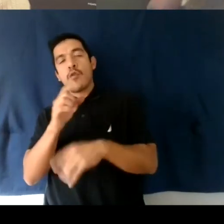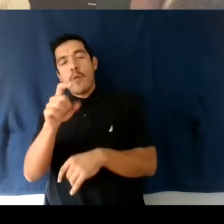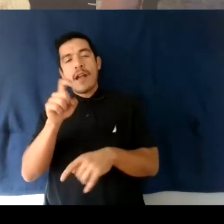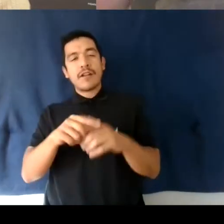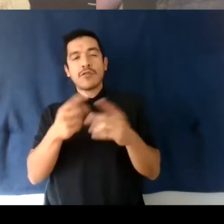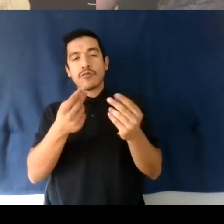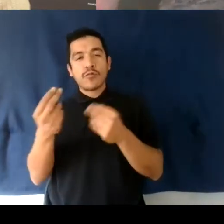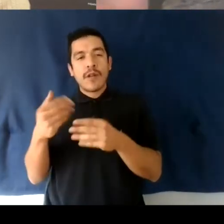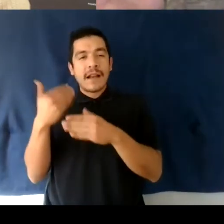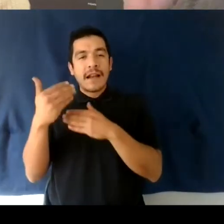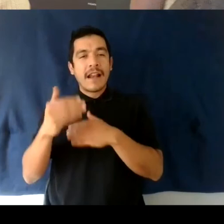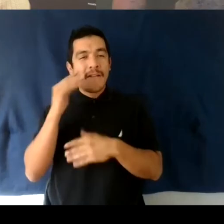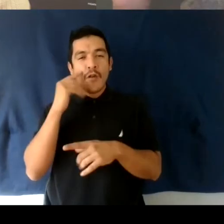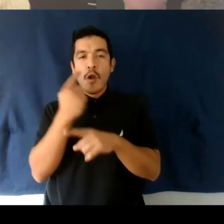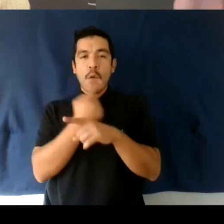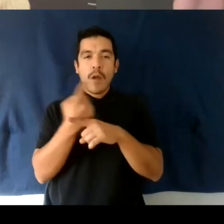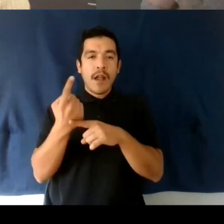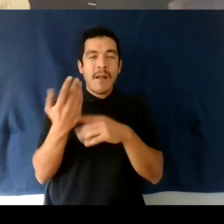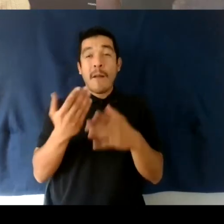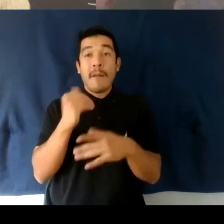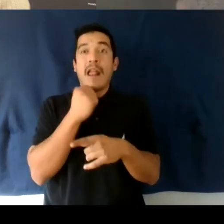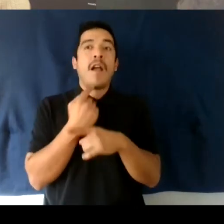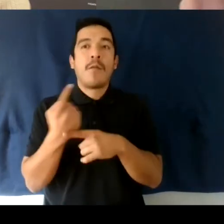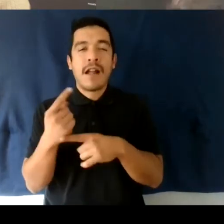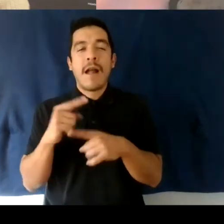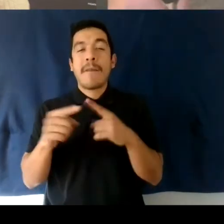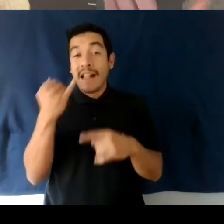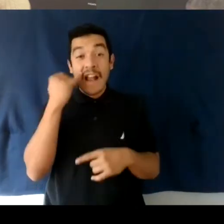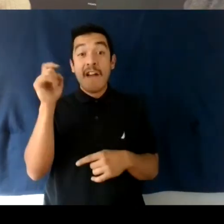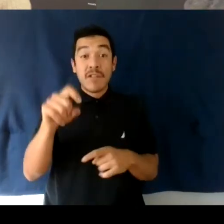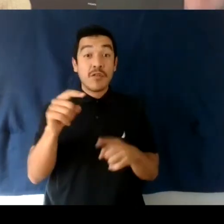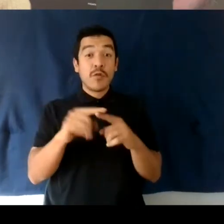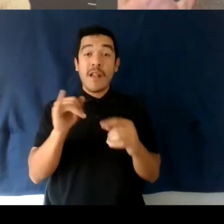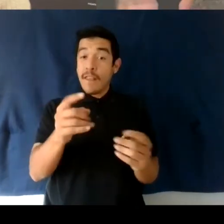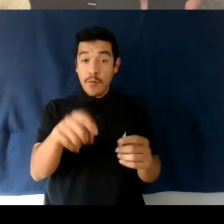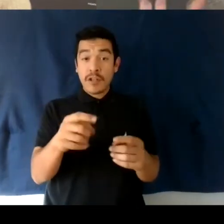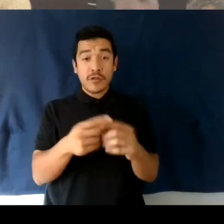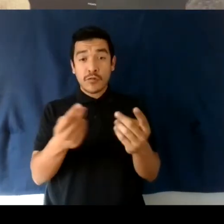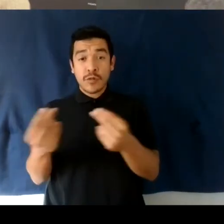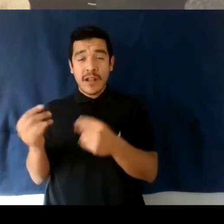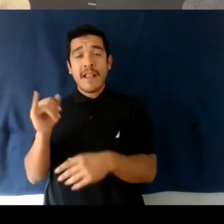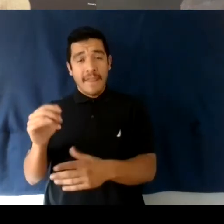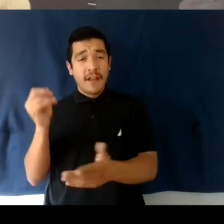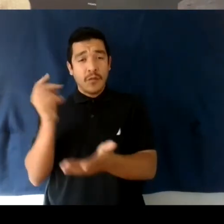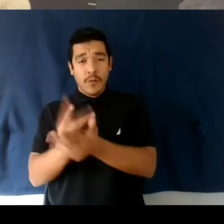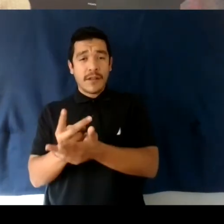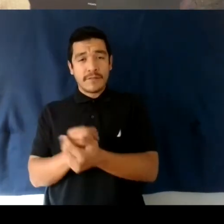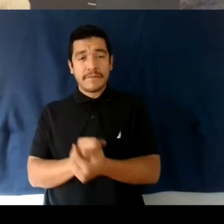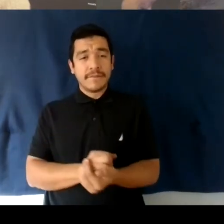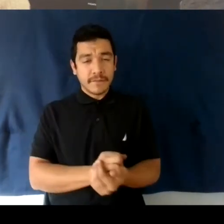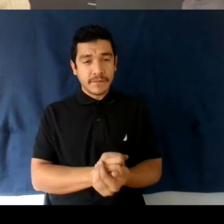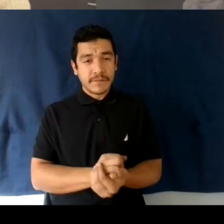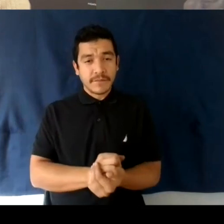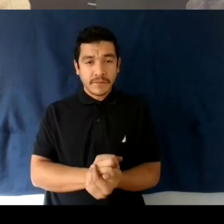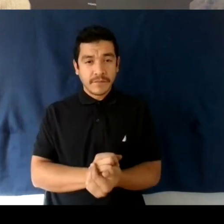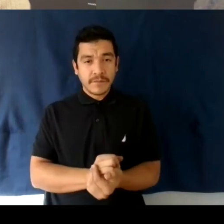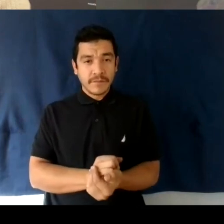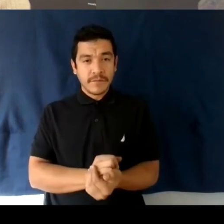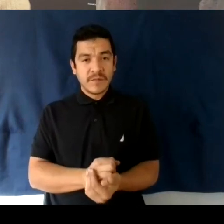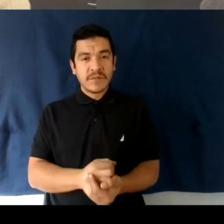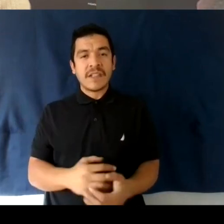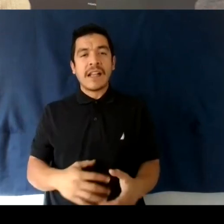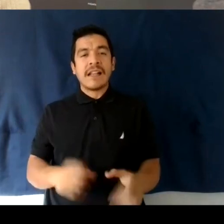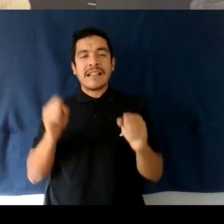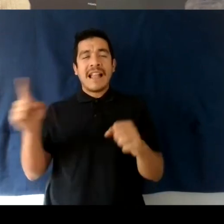for a week, or maybe not a week, but if you need to, that's what you need to do. Yeah. That is okay. And it's like, take those